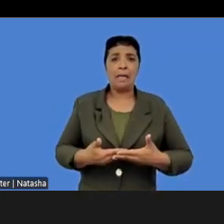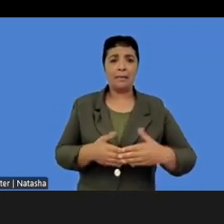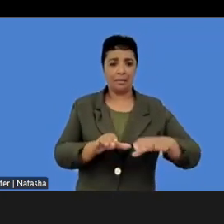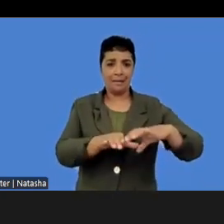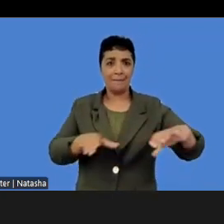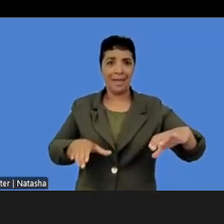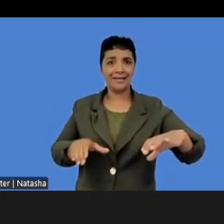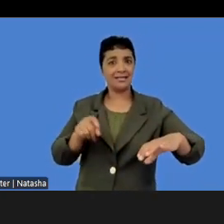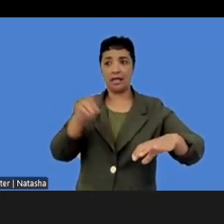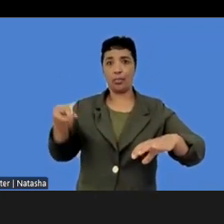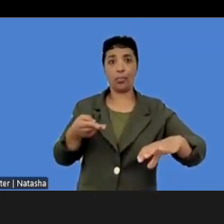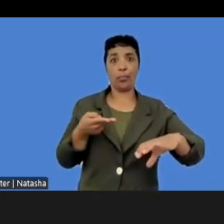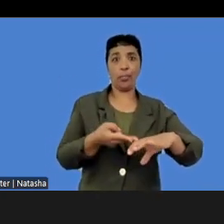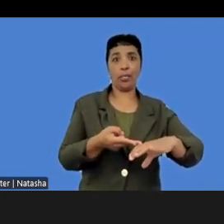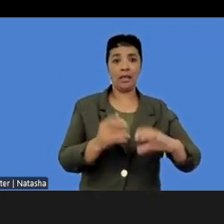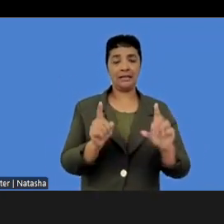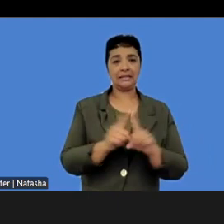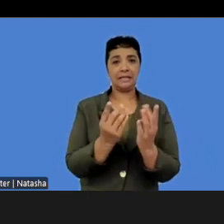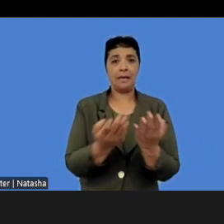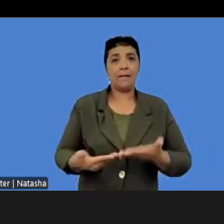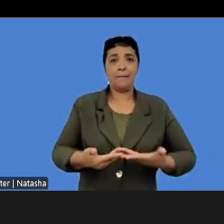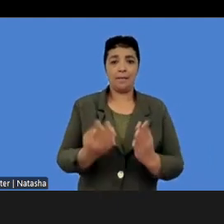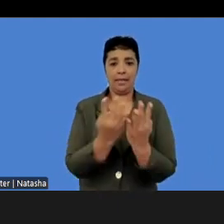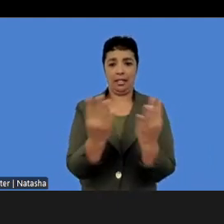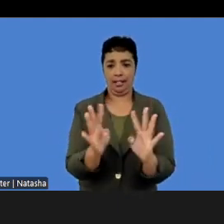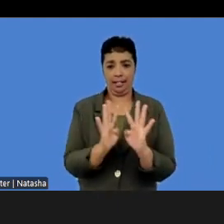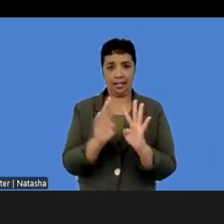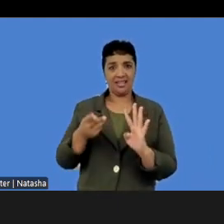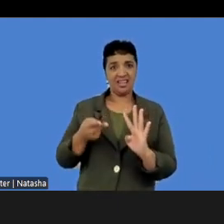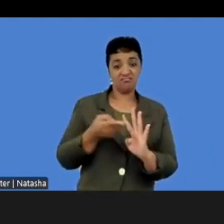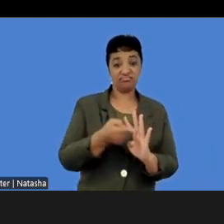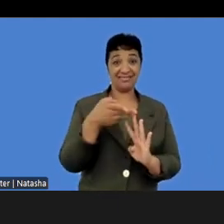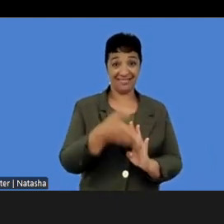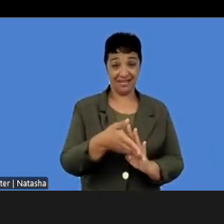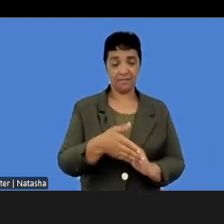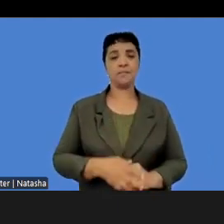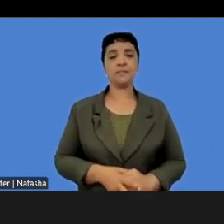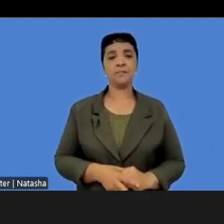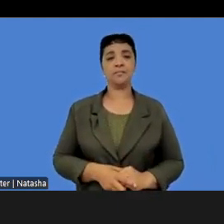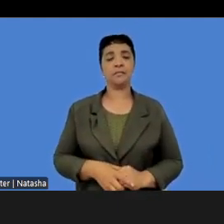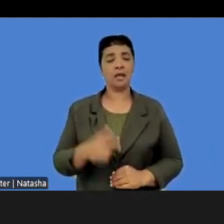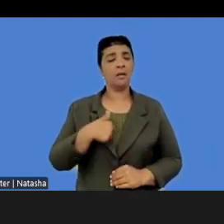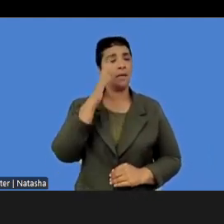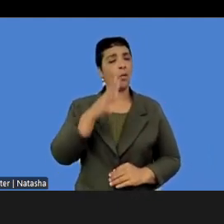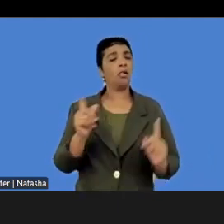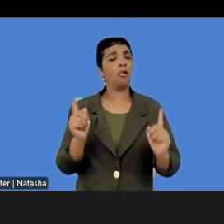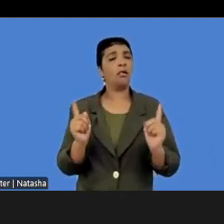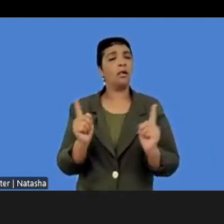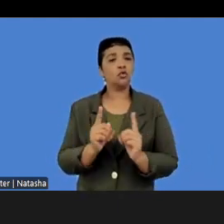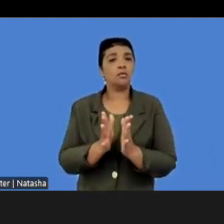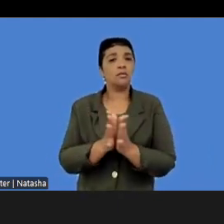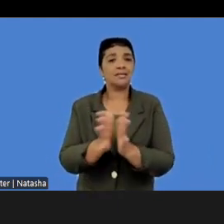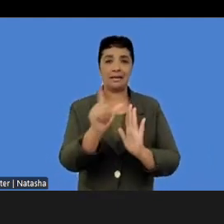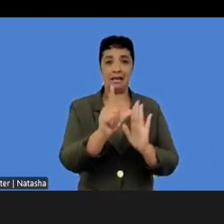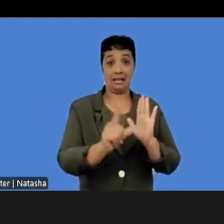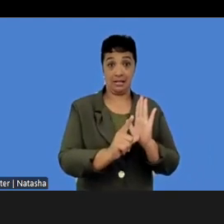placed into cot beds. I'm gonna go very briefly over the legal aspects. There was then